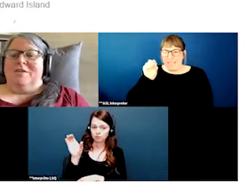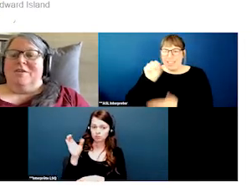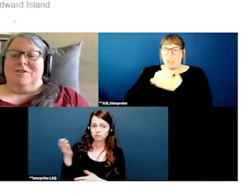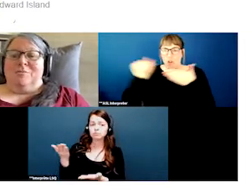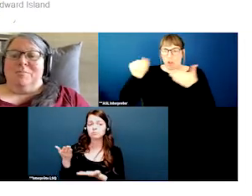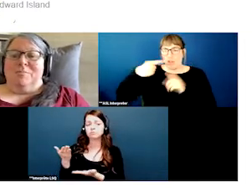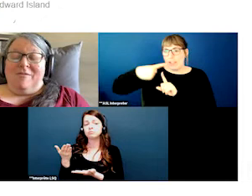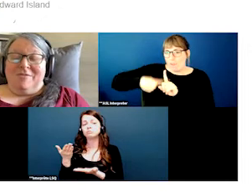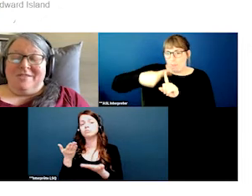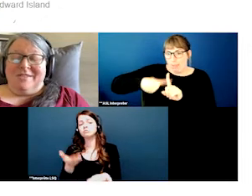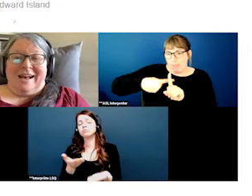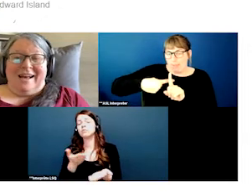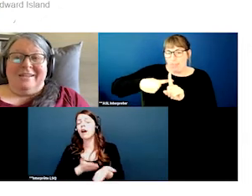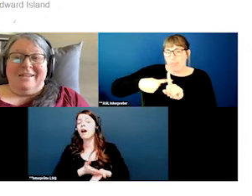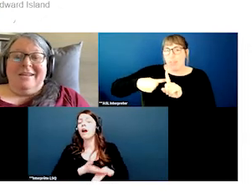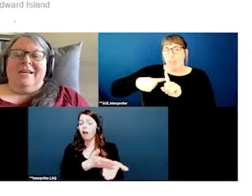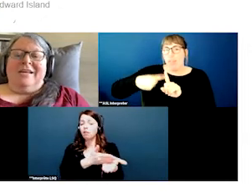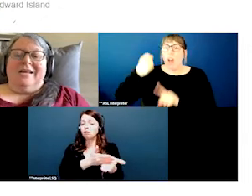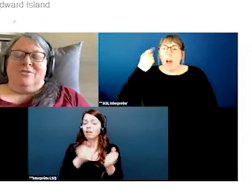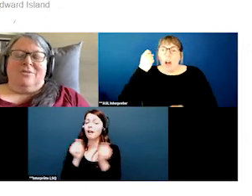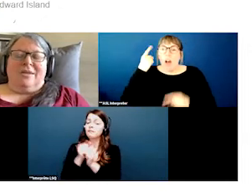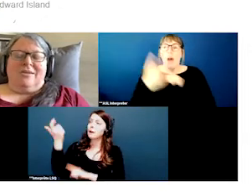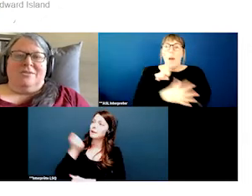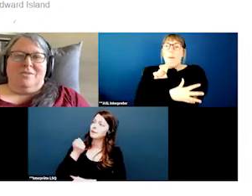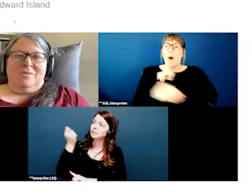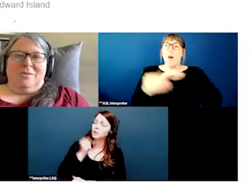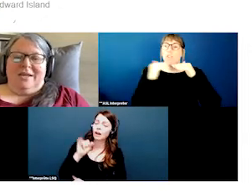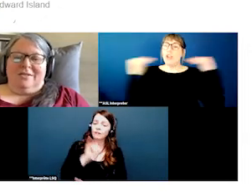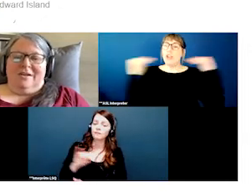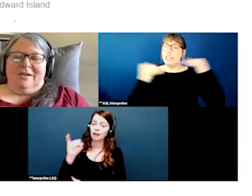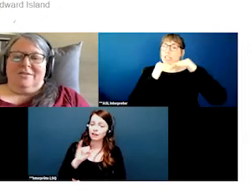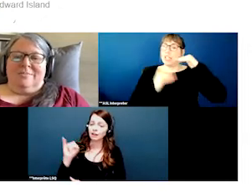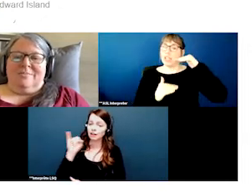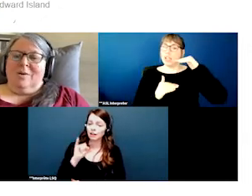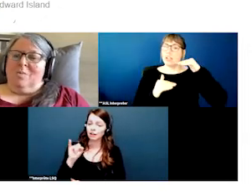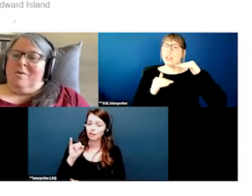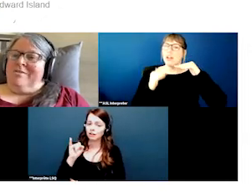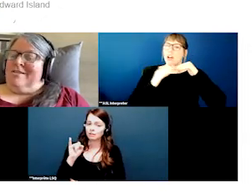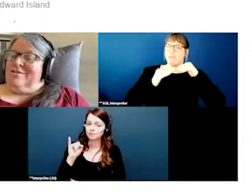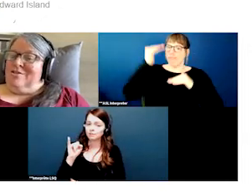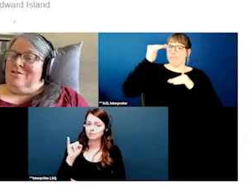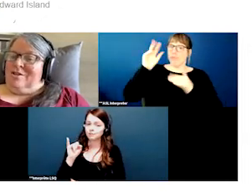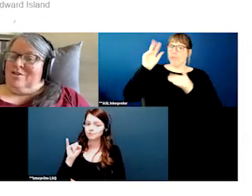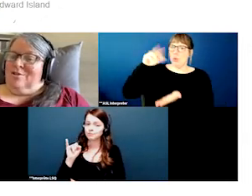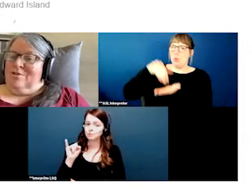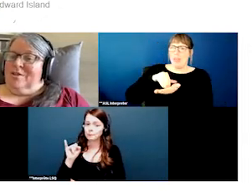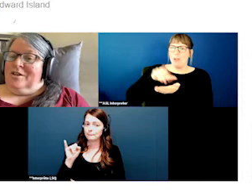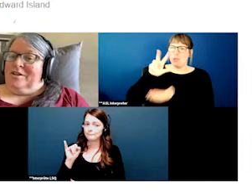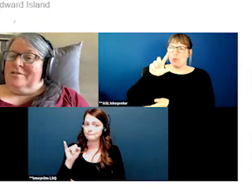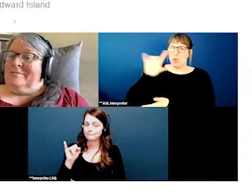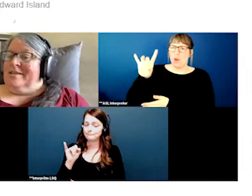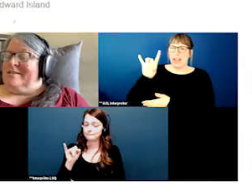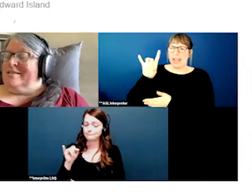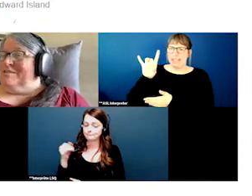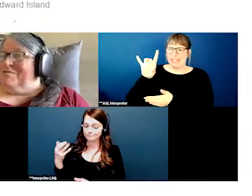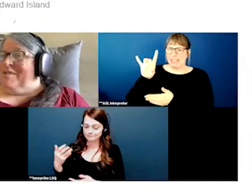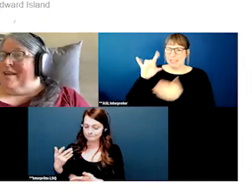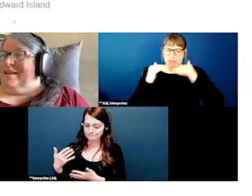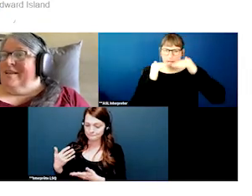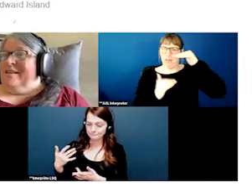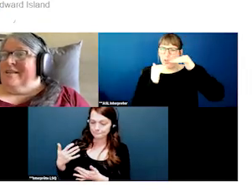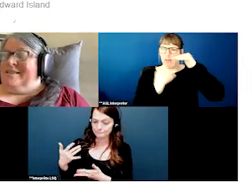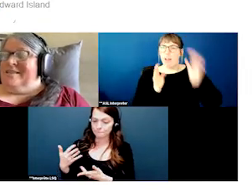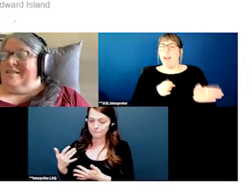$1,358.50, but the official poverty line is $2,028. Whereas in St. John's, Newfoundland,